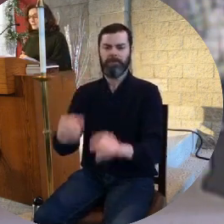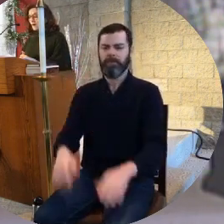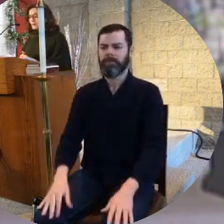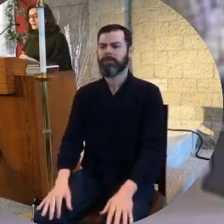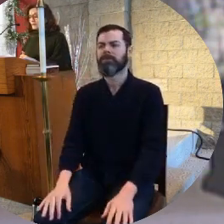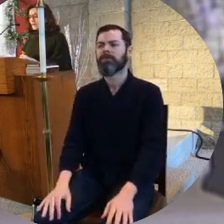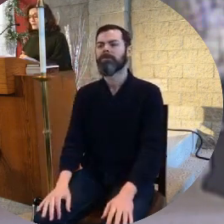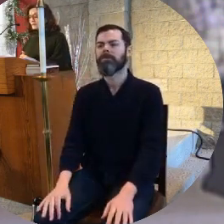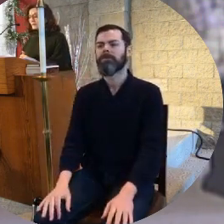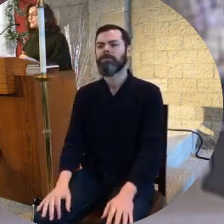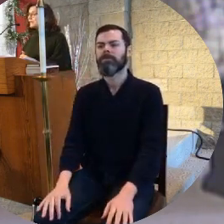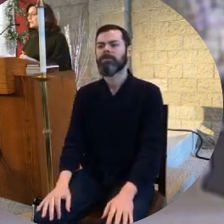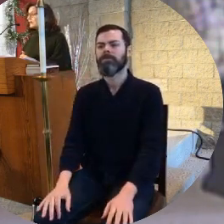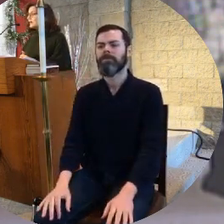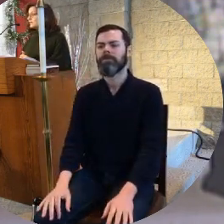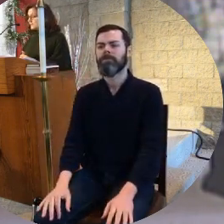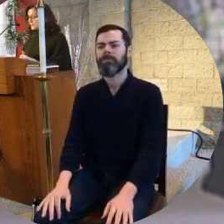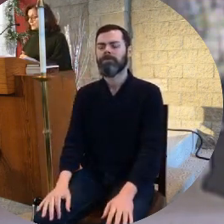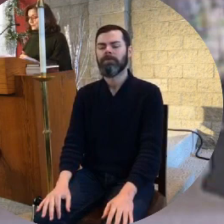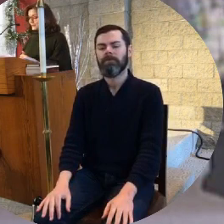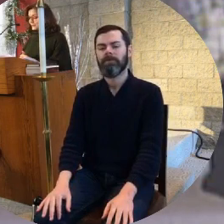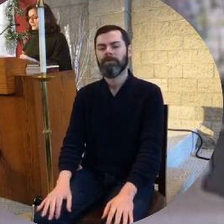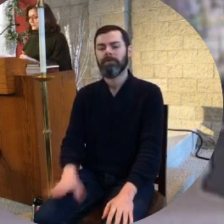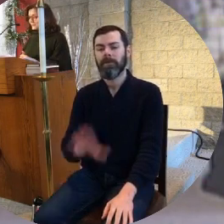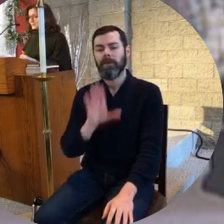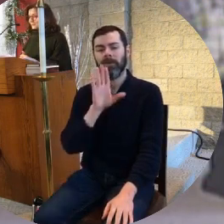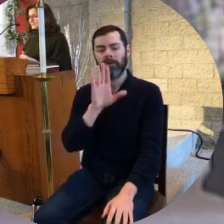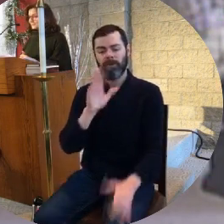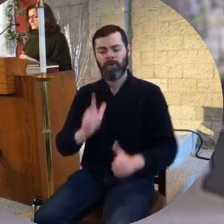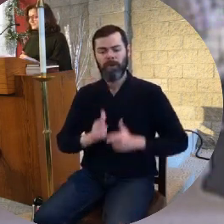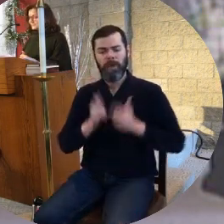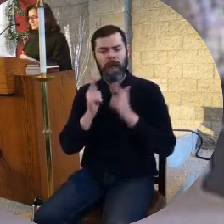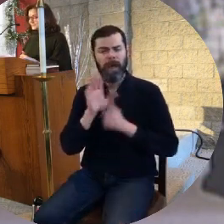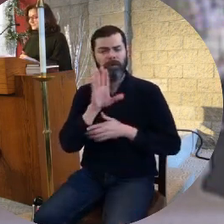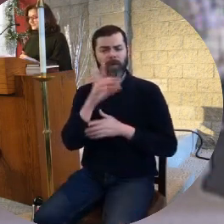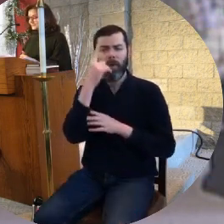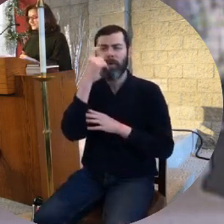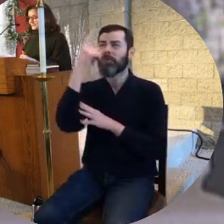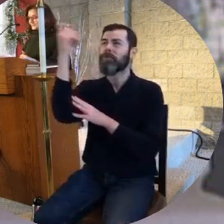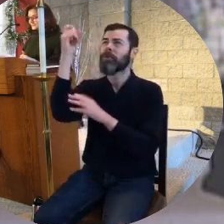To follow and live the life of your dreams.